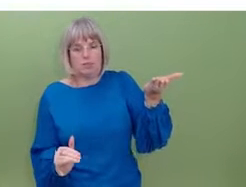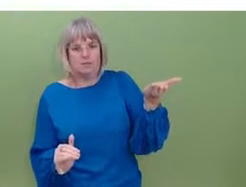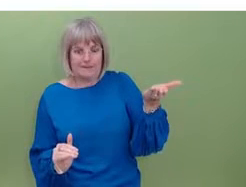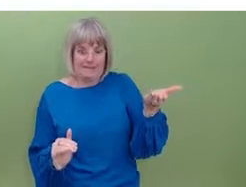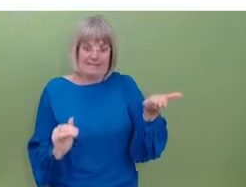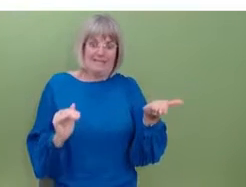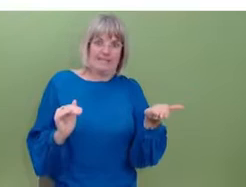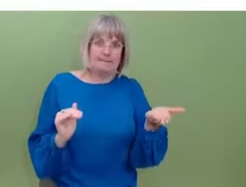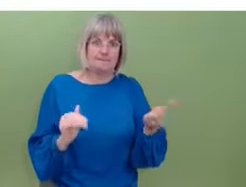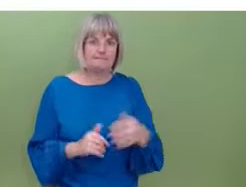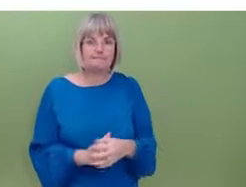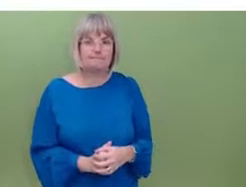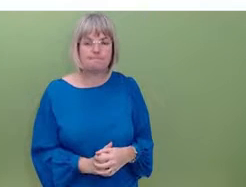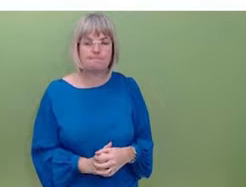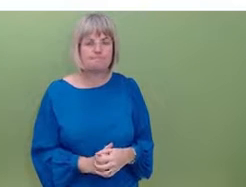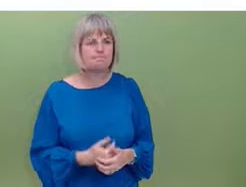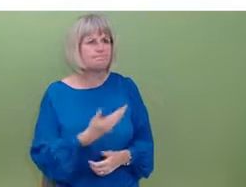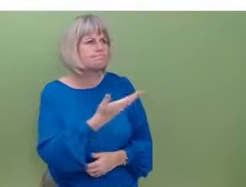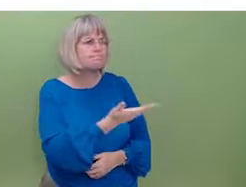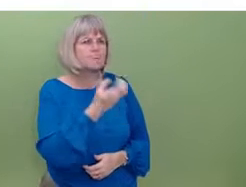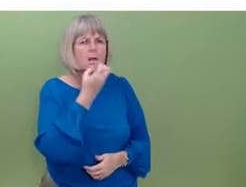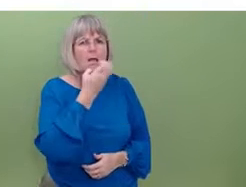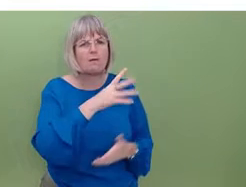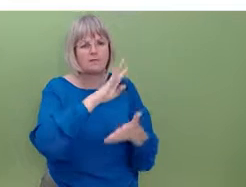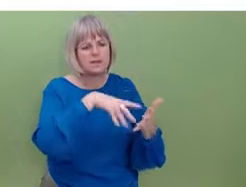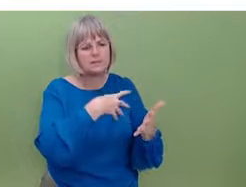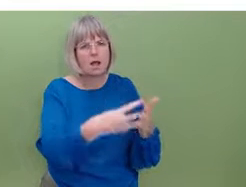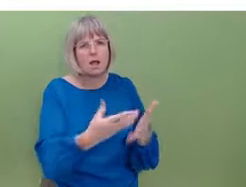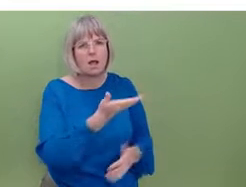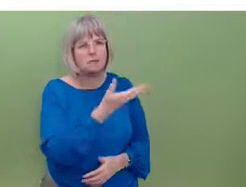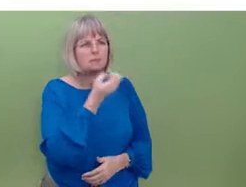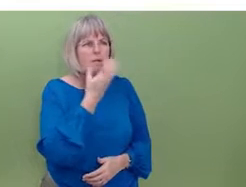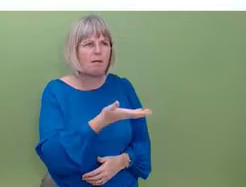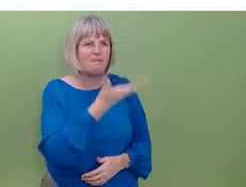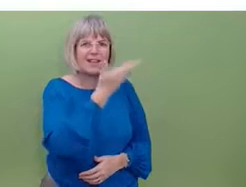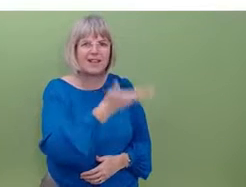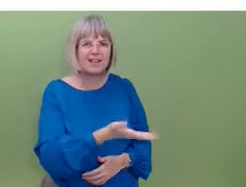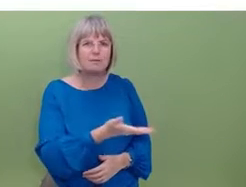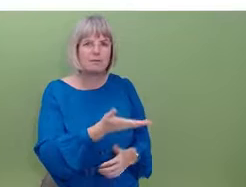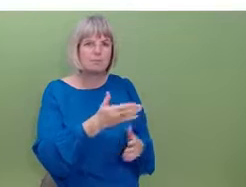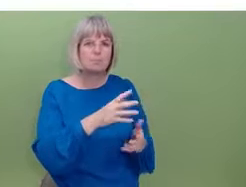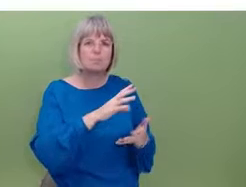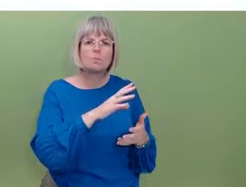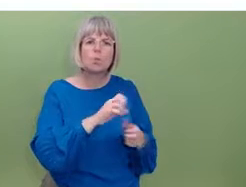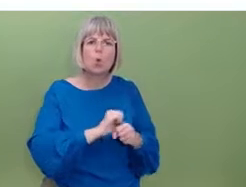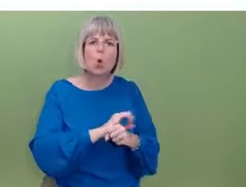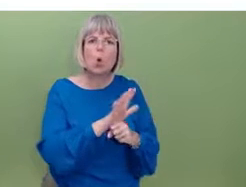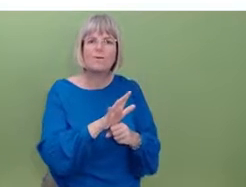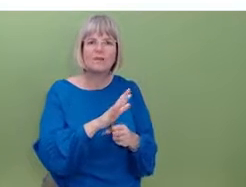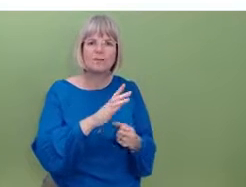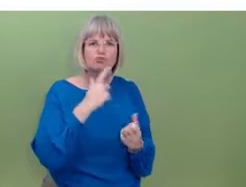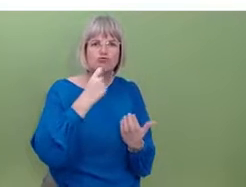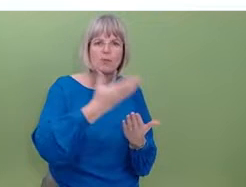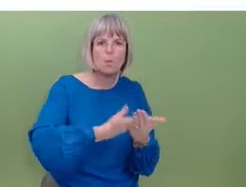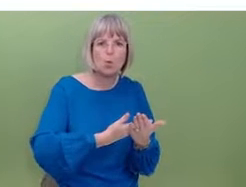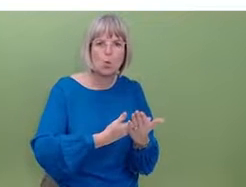is a lovely slide from the COVID report summarized in the Lancet Child and Adolescent